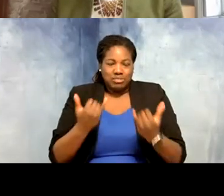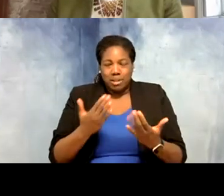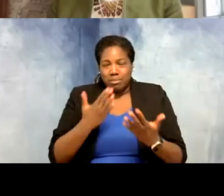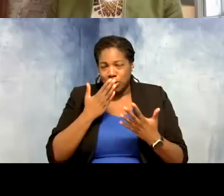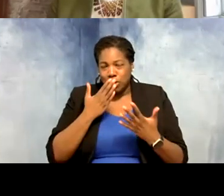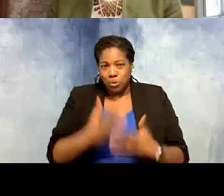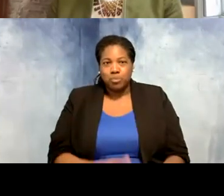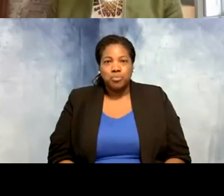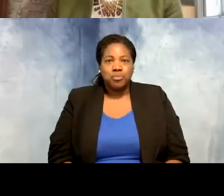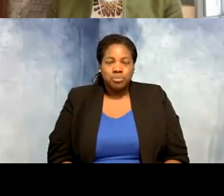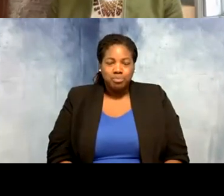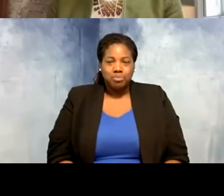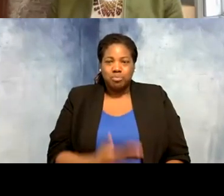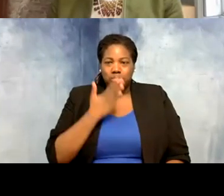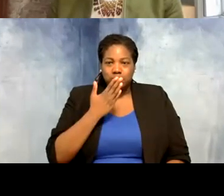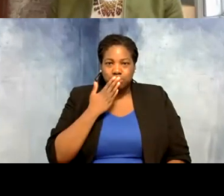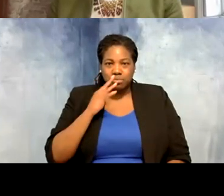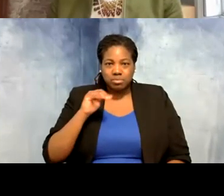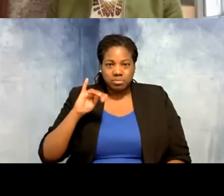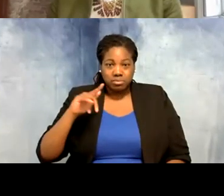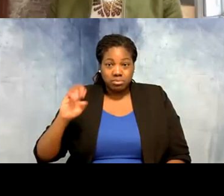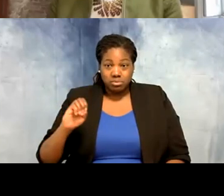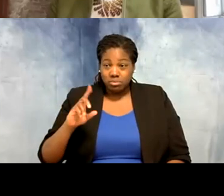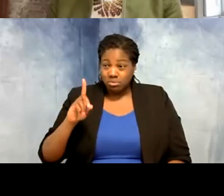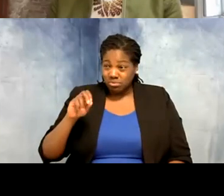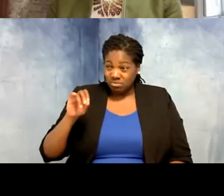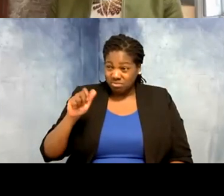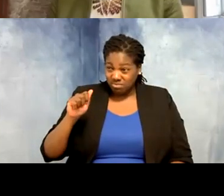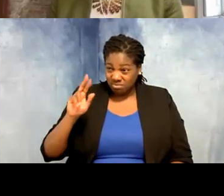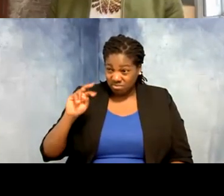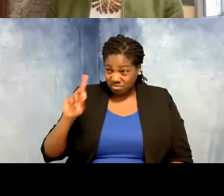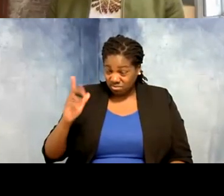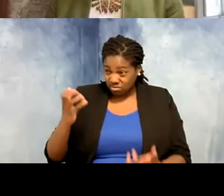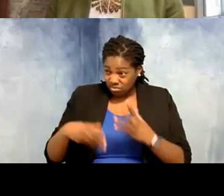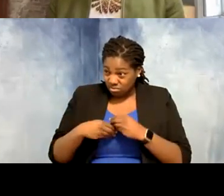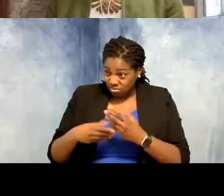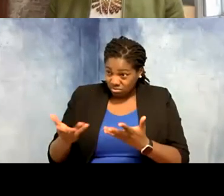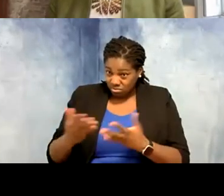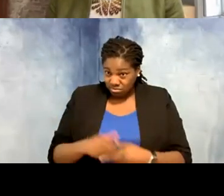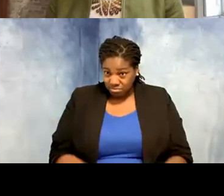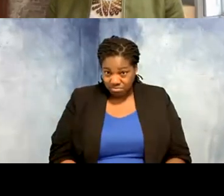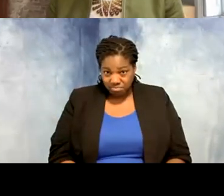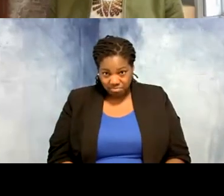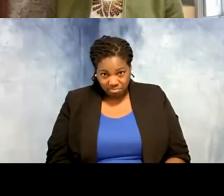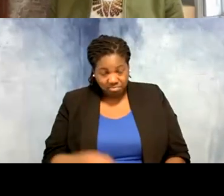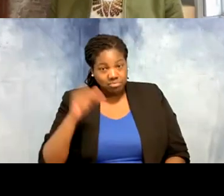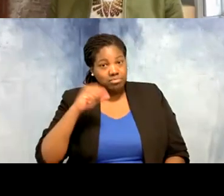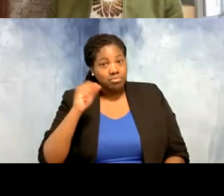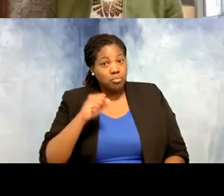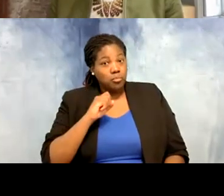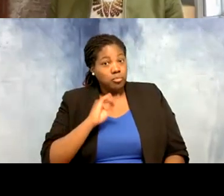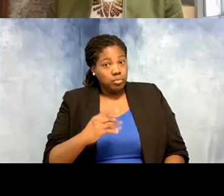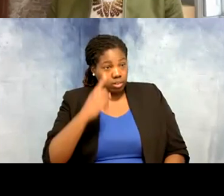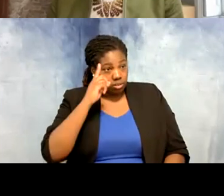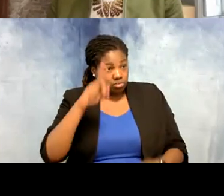you. Thanks for that, Michele. David, any final words from you? Yeah, I think if you think